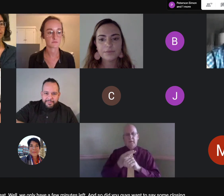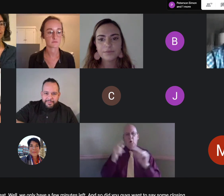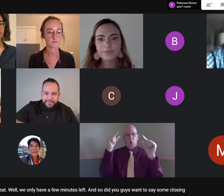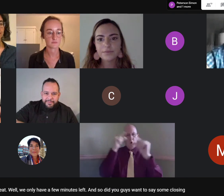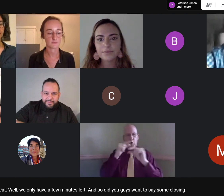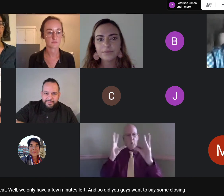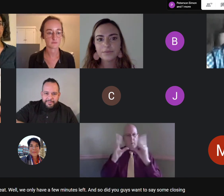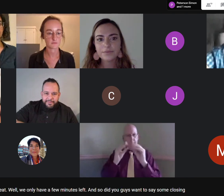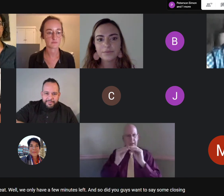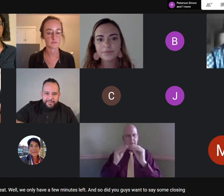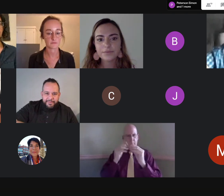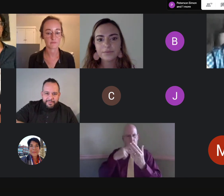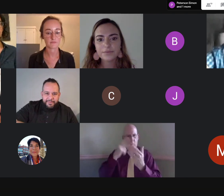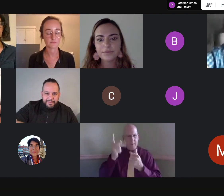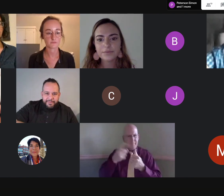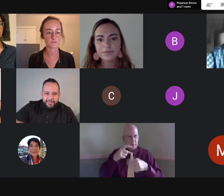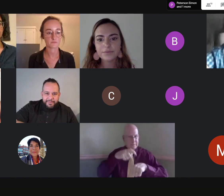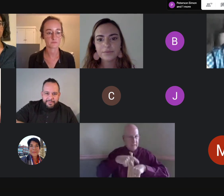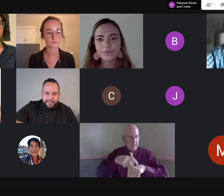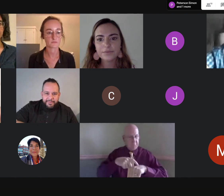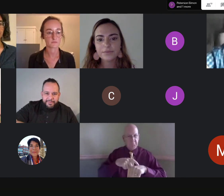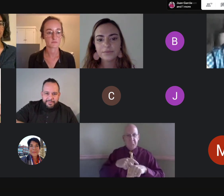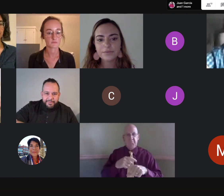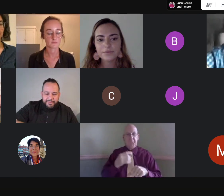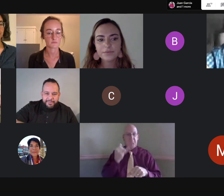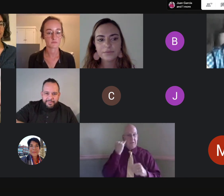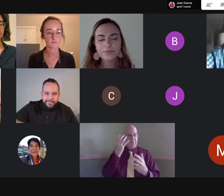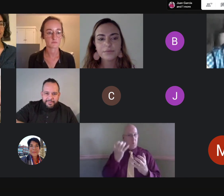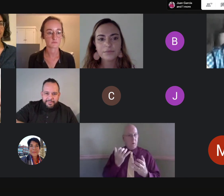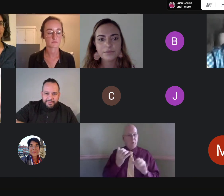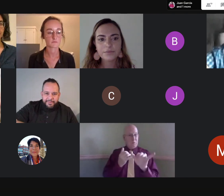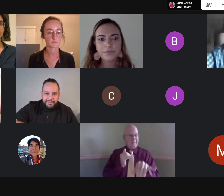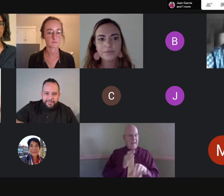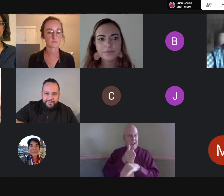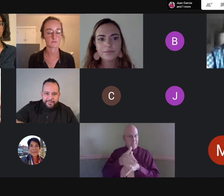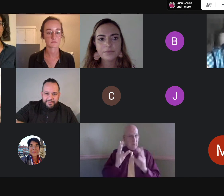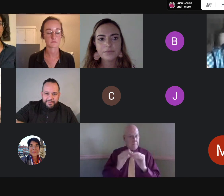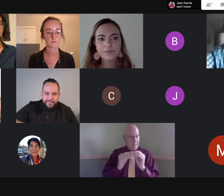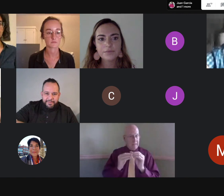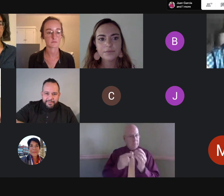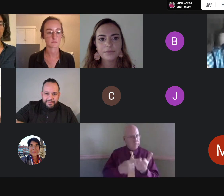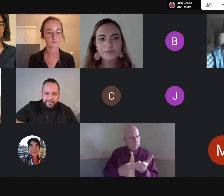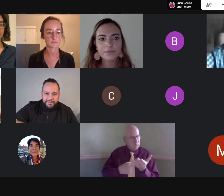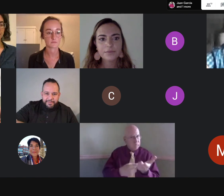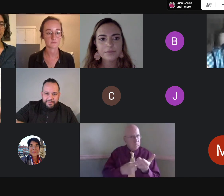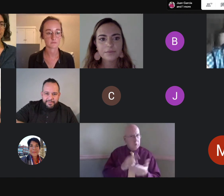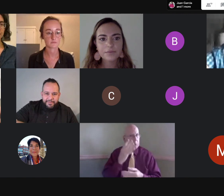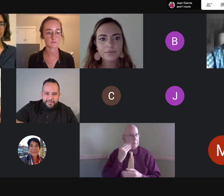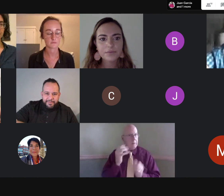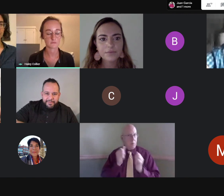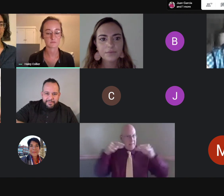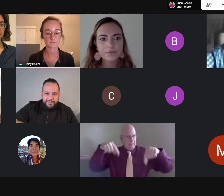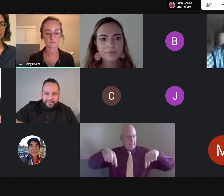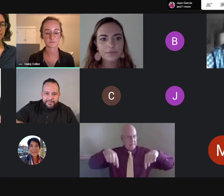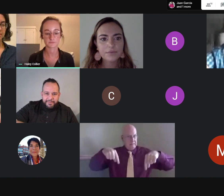for the first time. So if anybody wants to stay after the meeting to talk about that, I'm open to